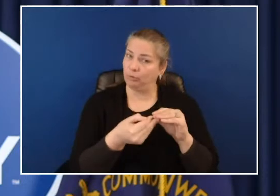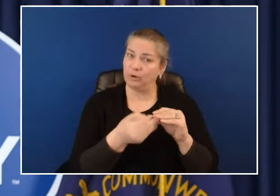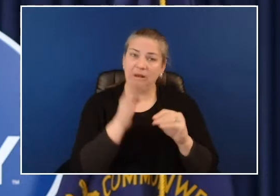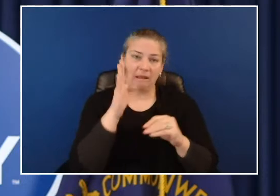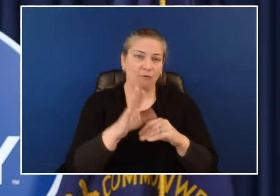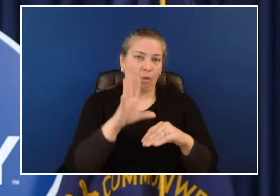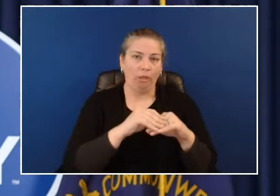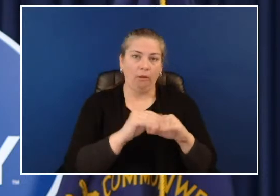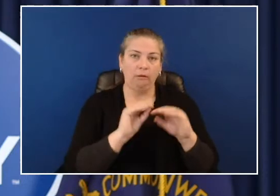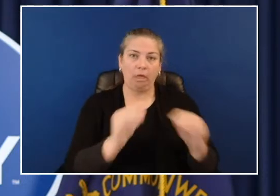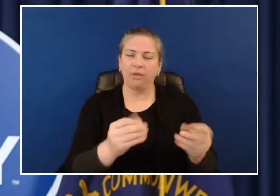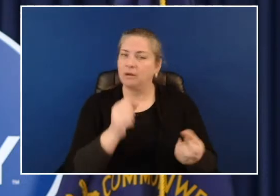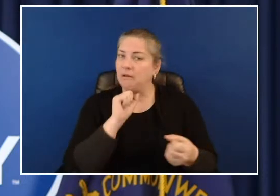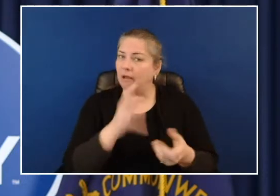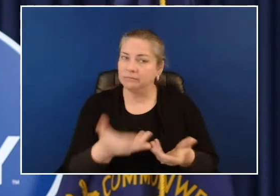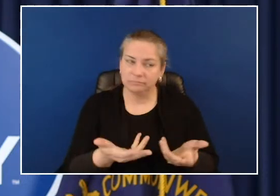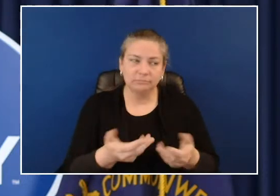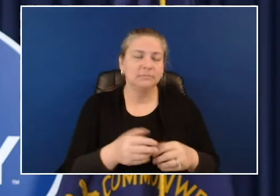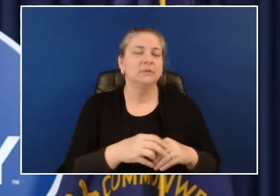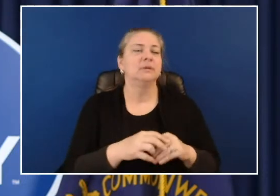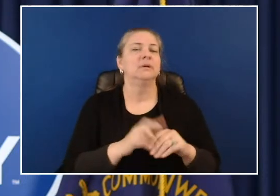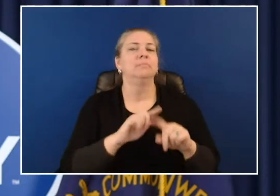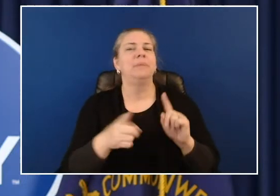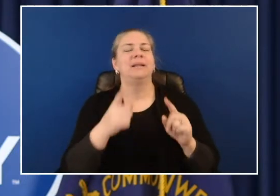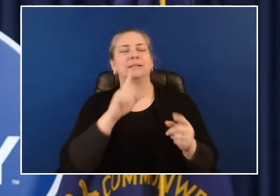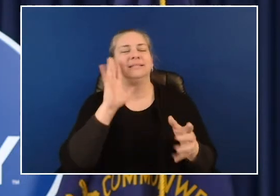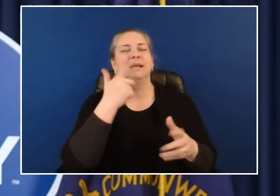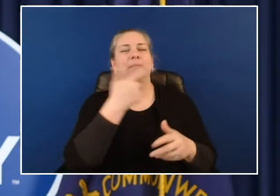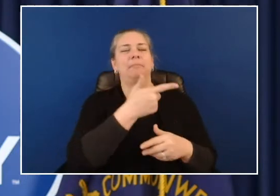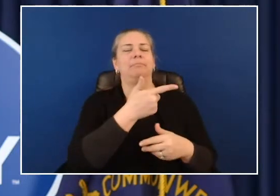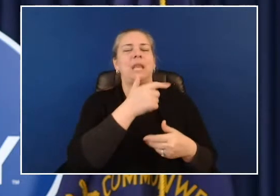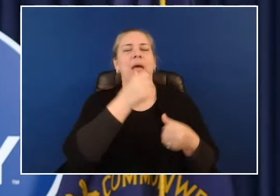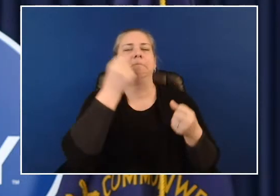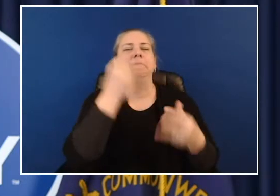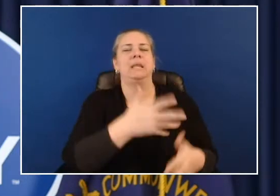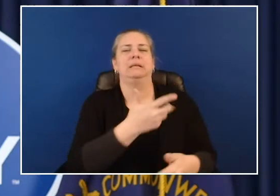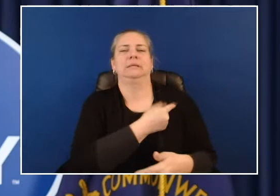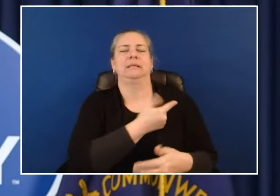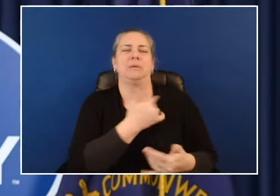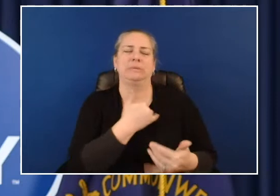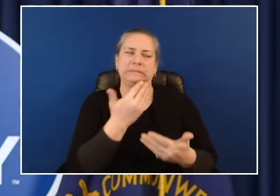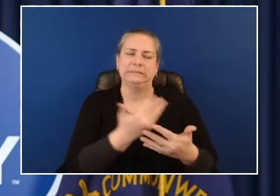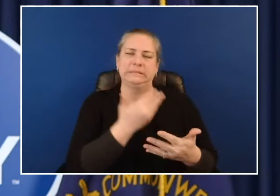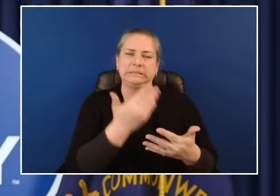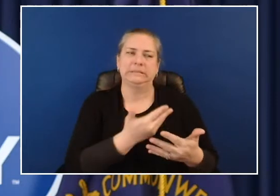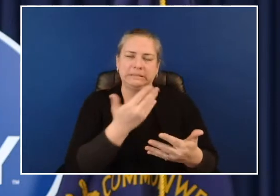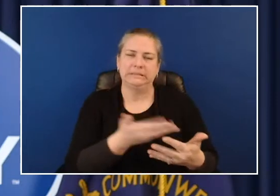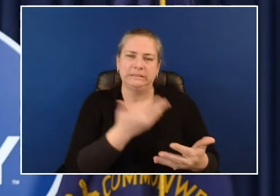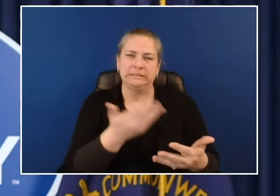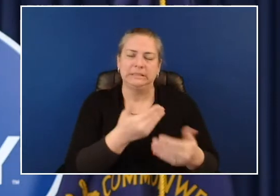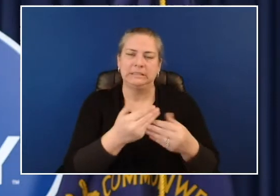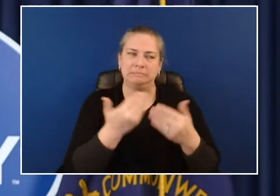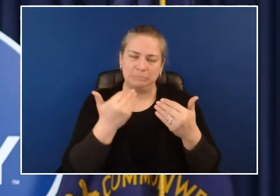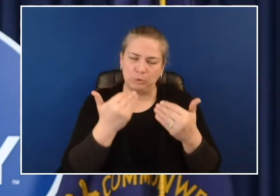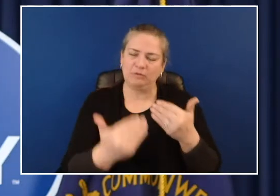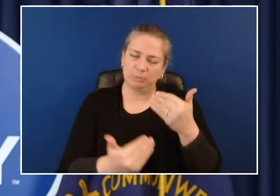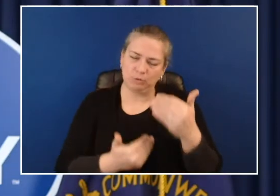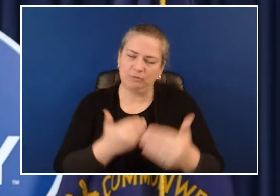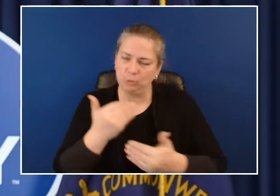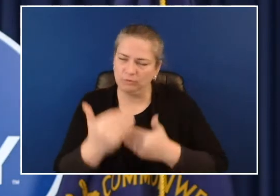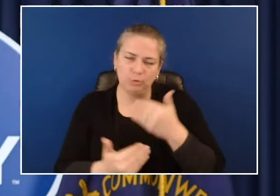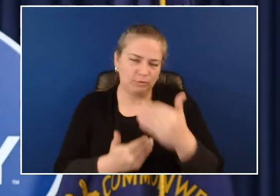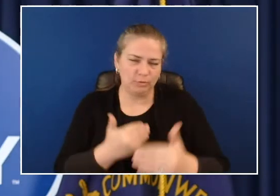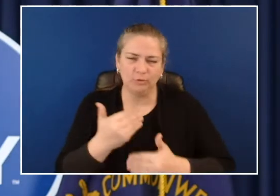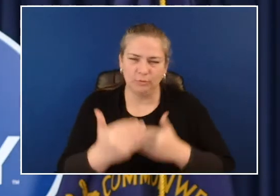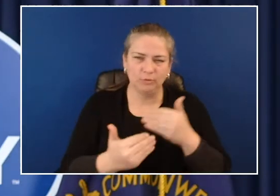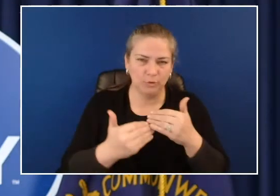our rate has slowed. But, well, this is a point where we slog it out. As long as we're moving forward, we are moving forward.